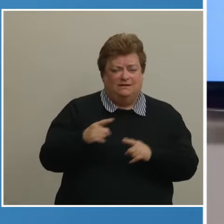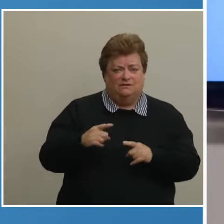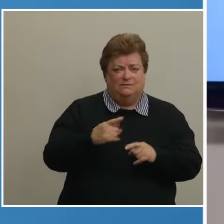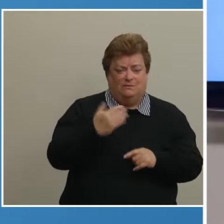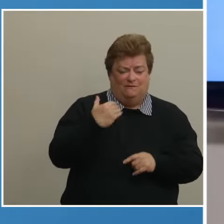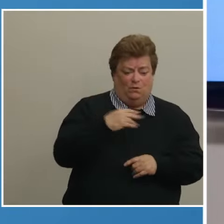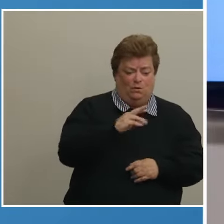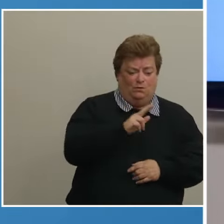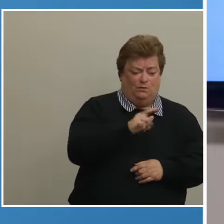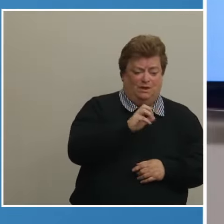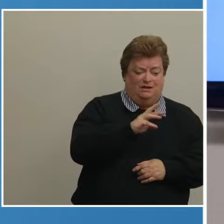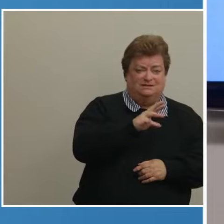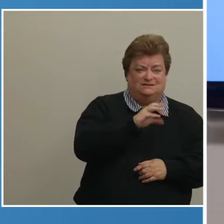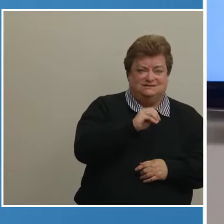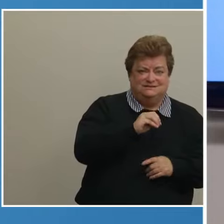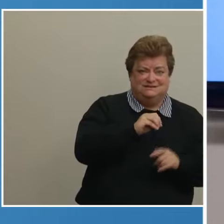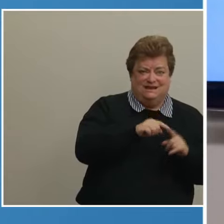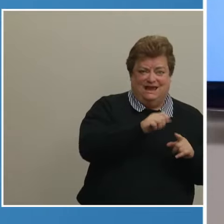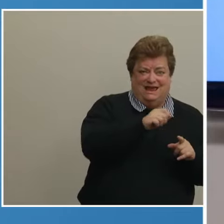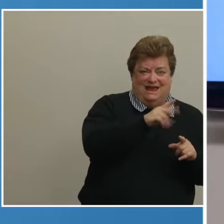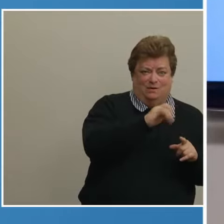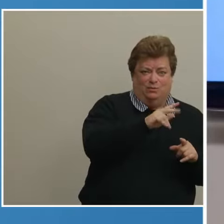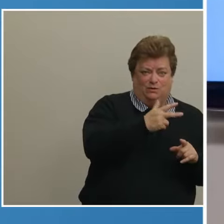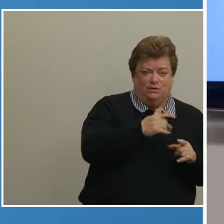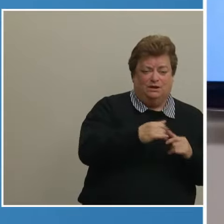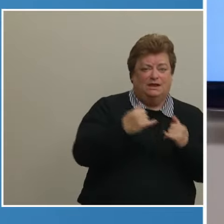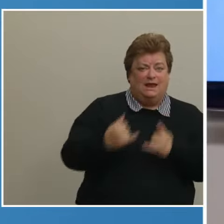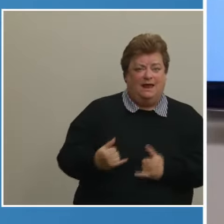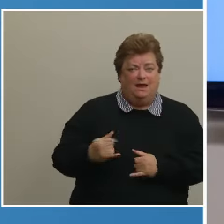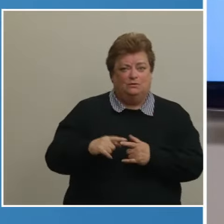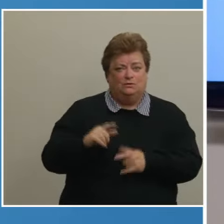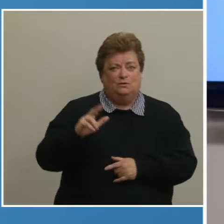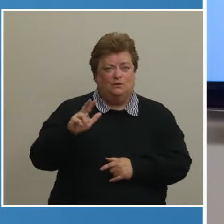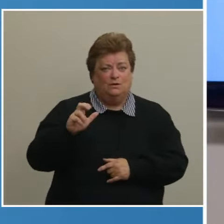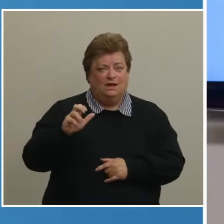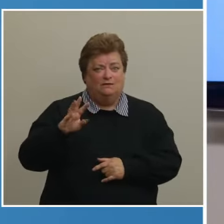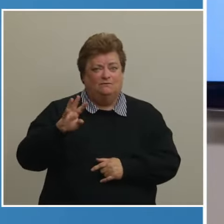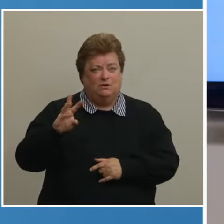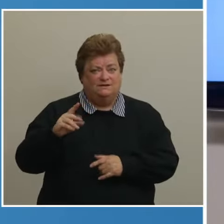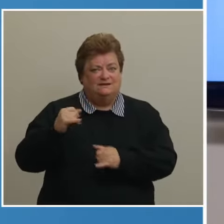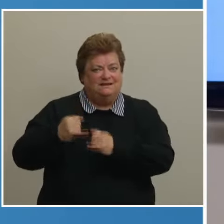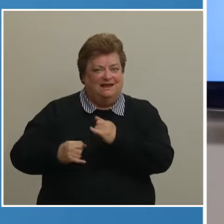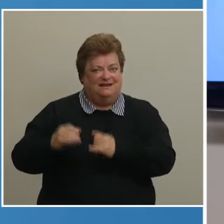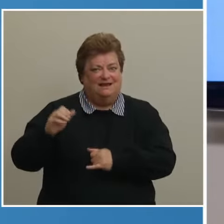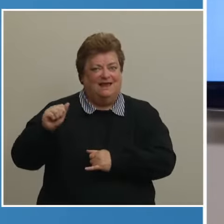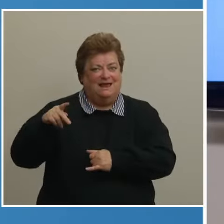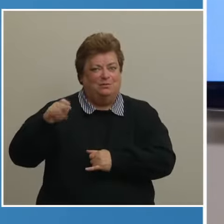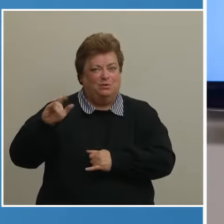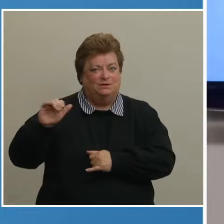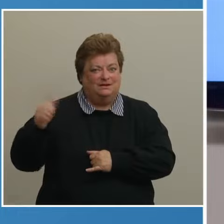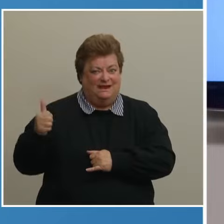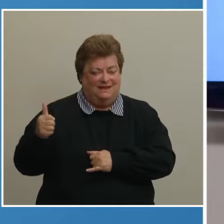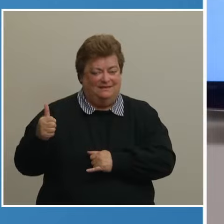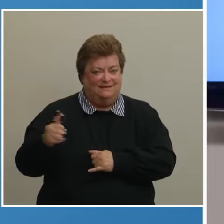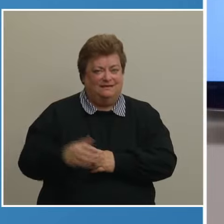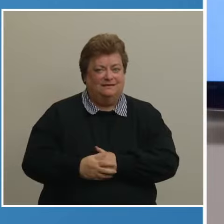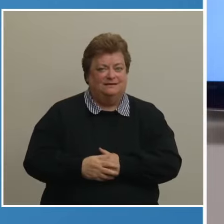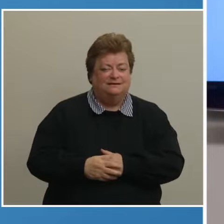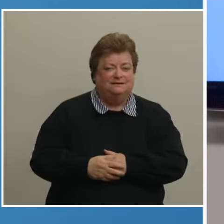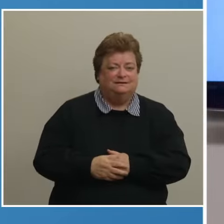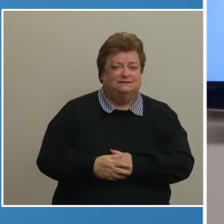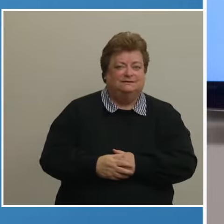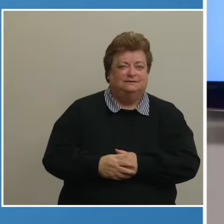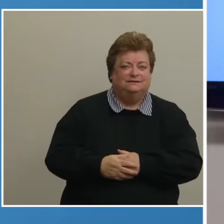from 360 the week ending April 3rd to 346 the week ending April 10th this past